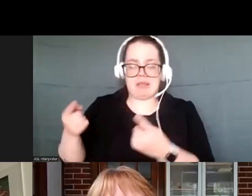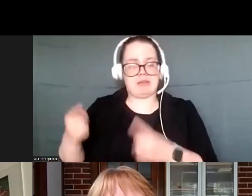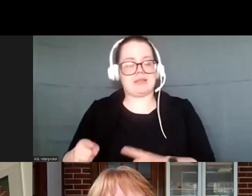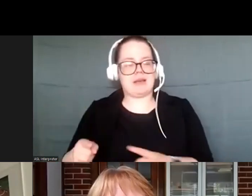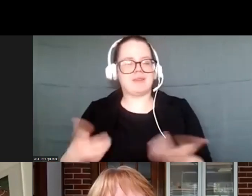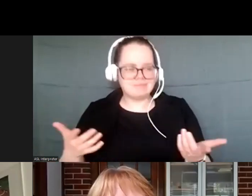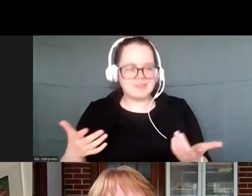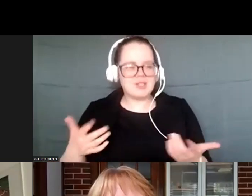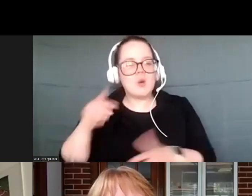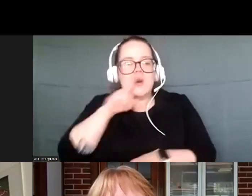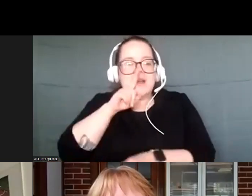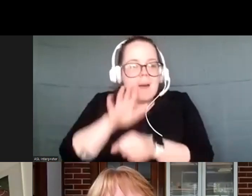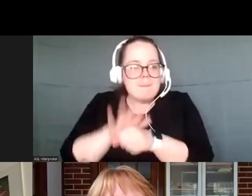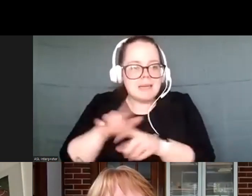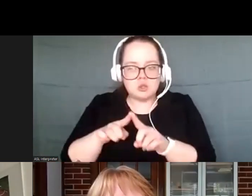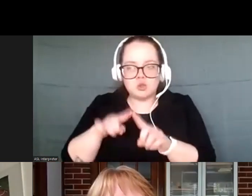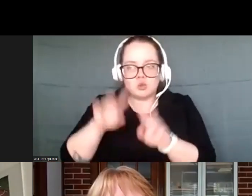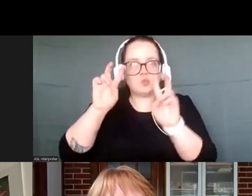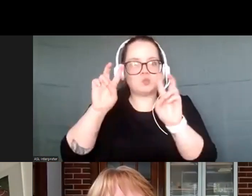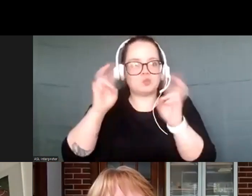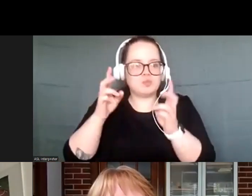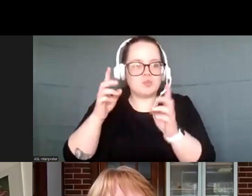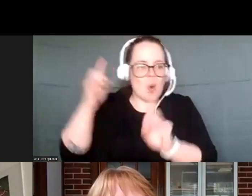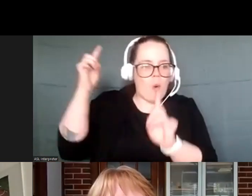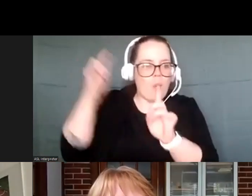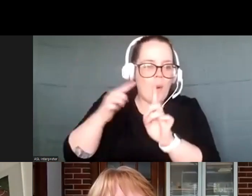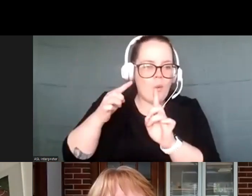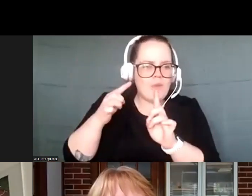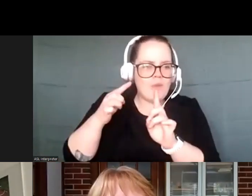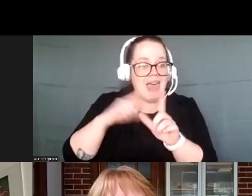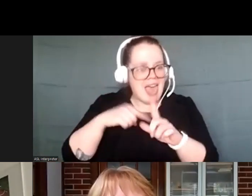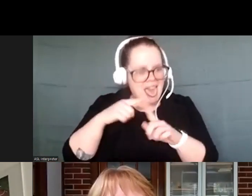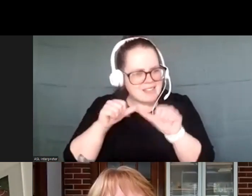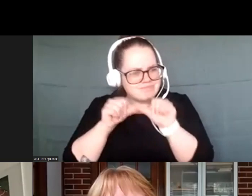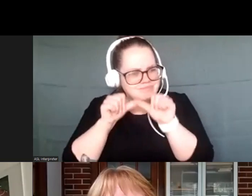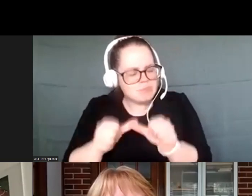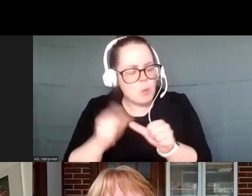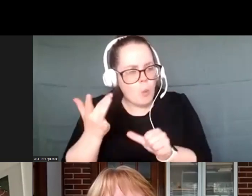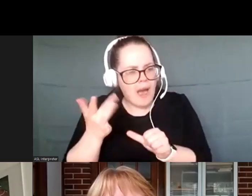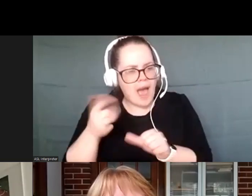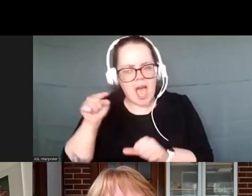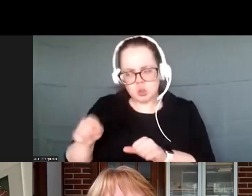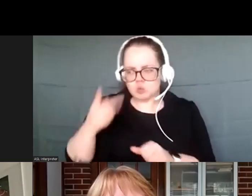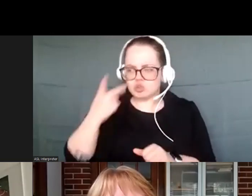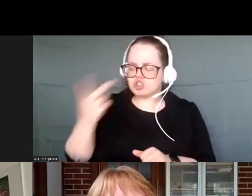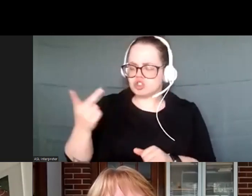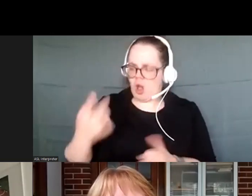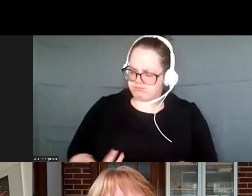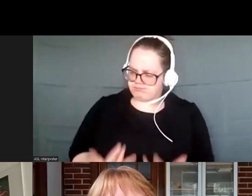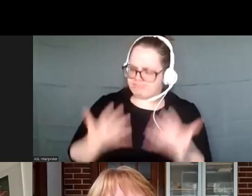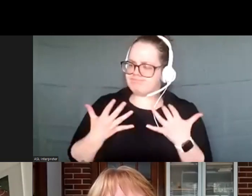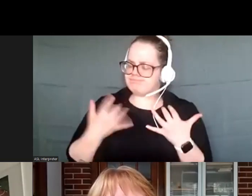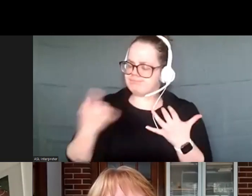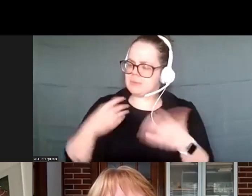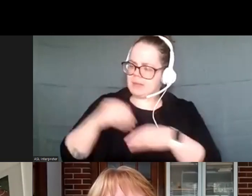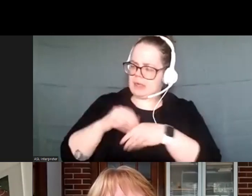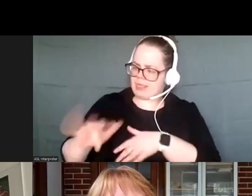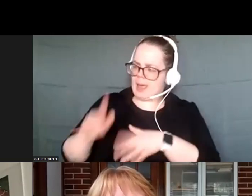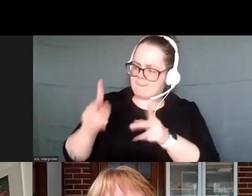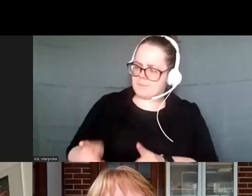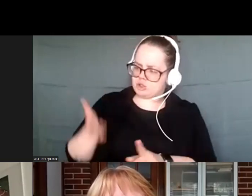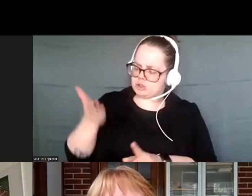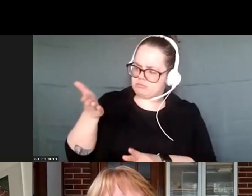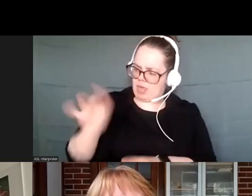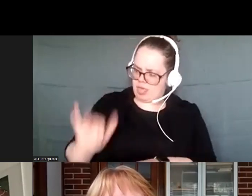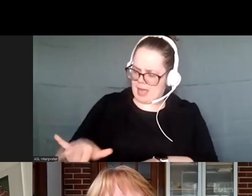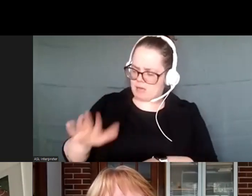mission, and you stick with it because you saw something in that person when they were at their best, and you are willing to stick it